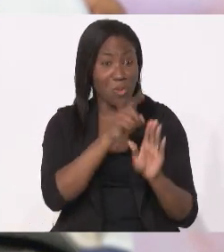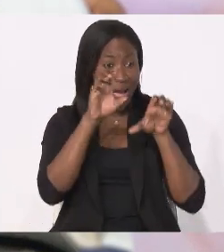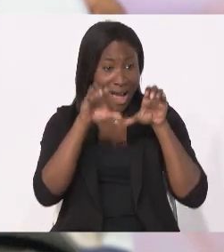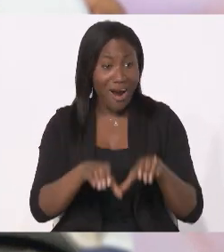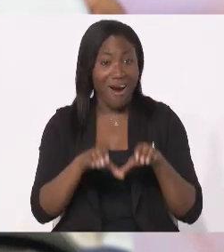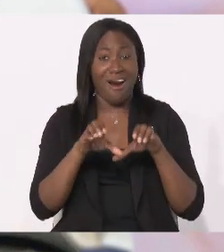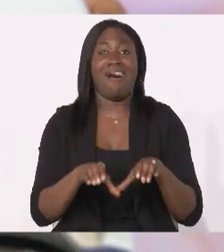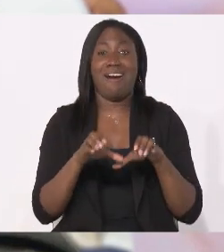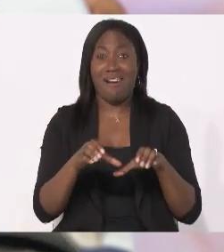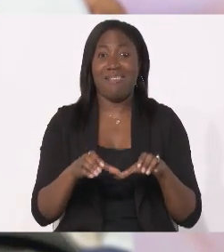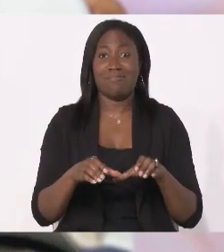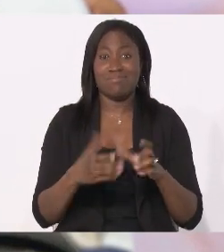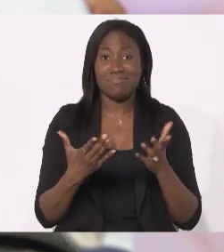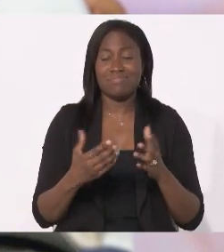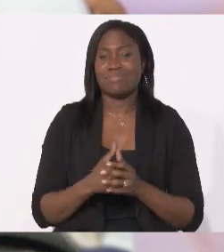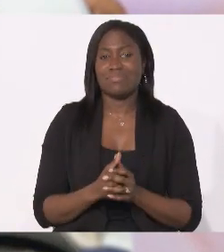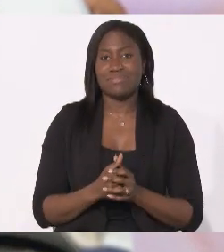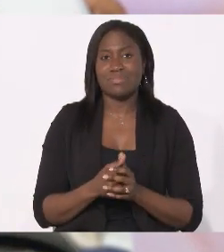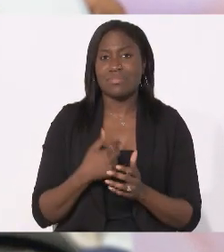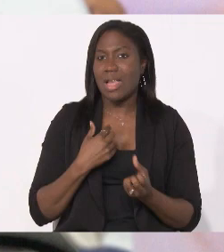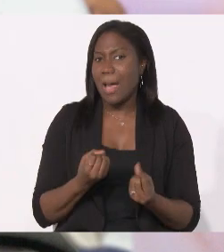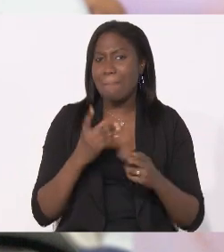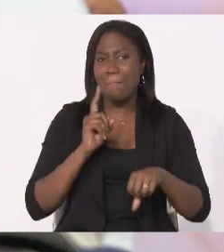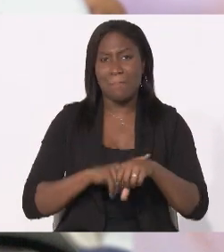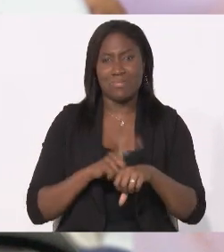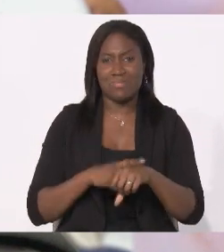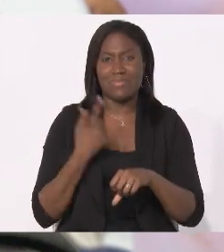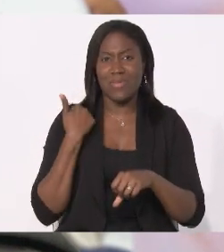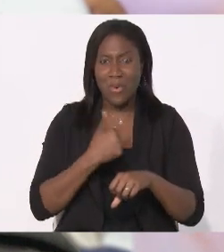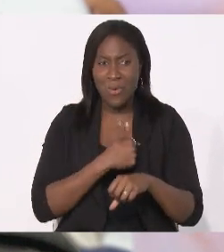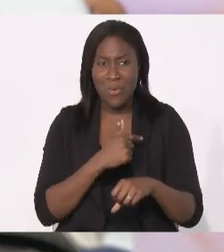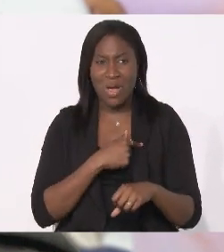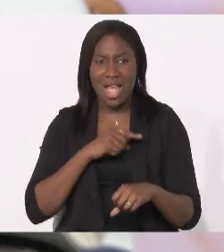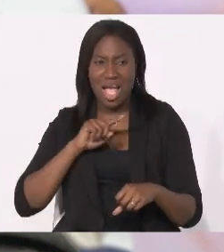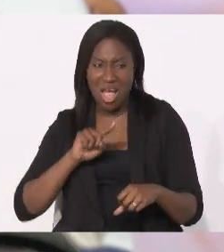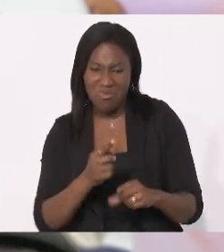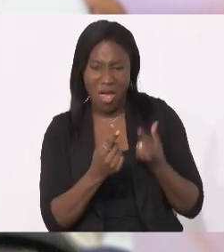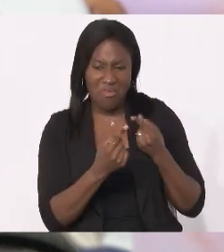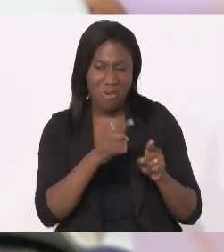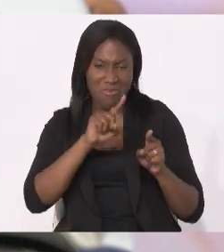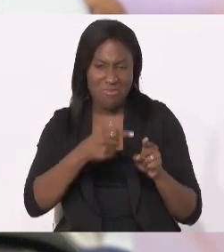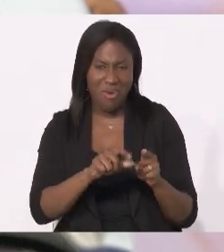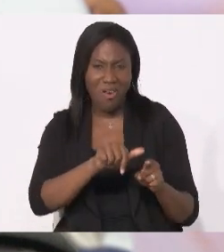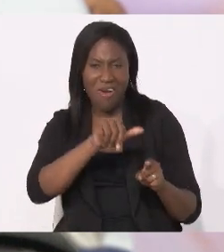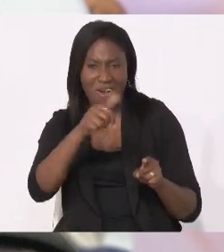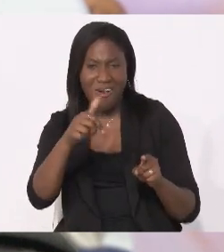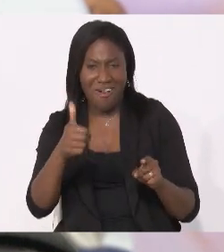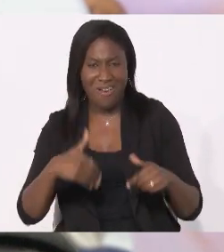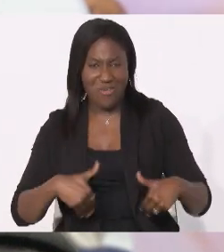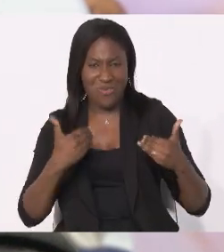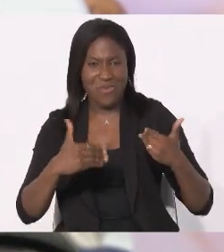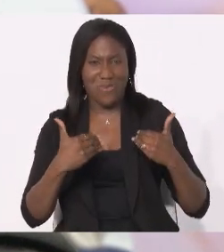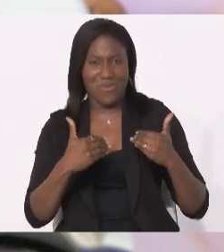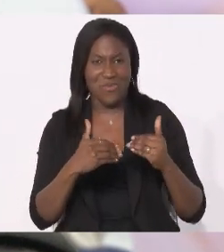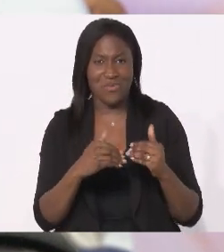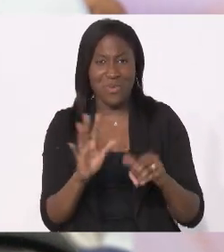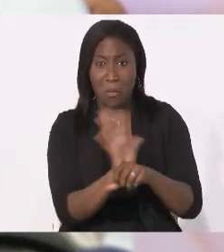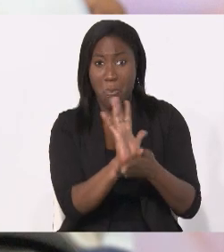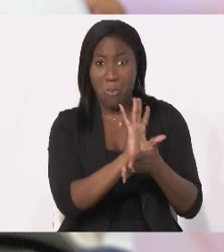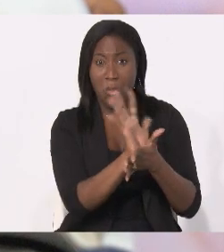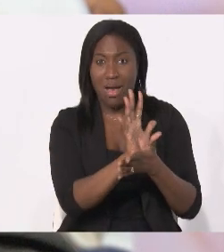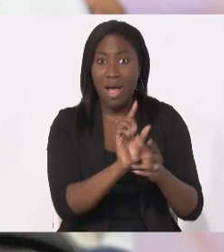I always find we might criticize the Welcome to Wall Up films and those type of films that are currently massive